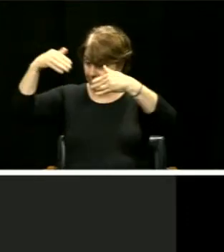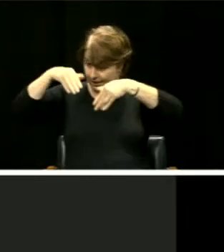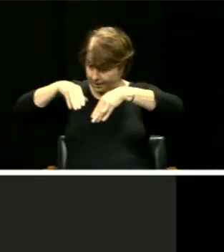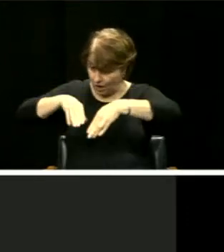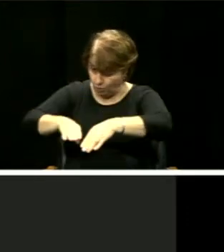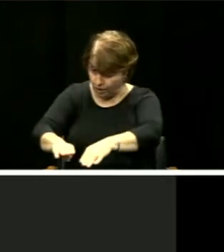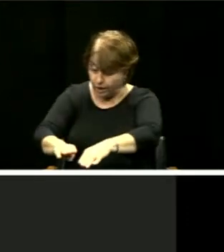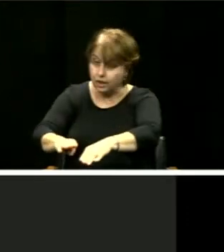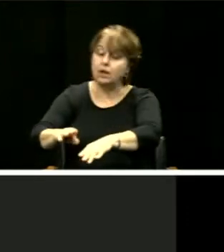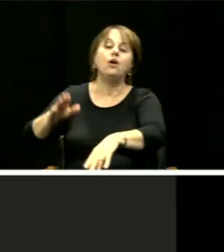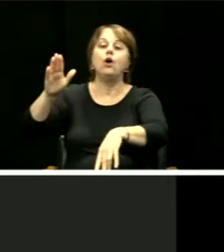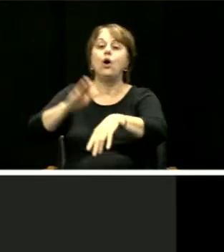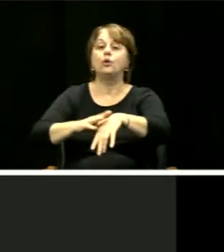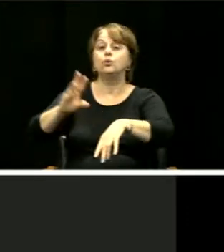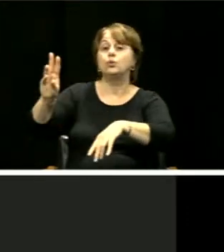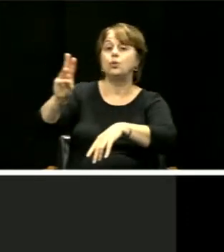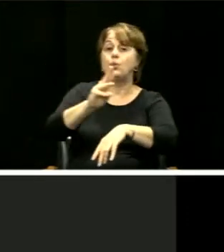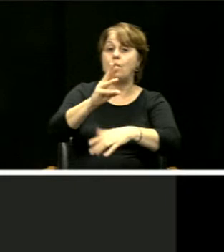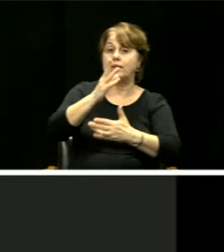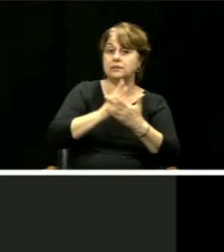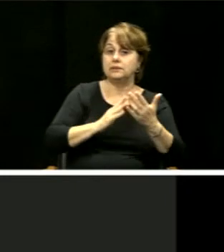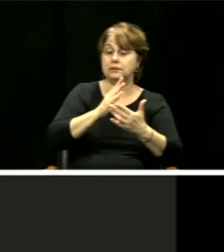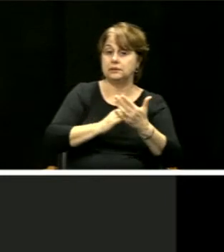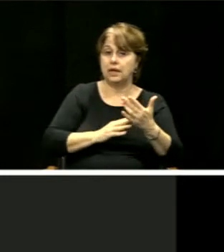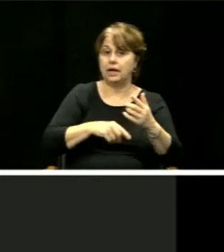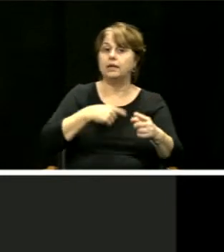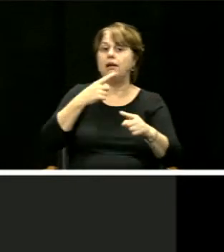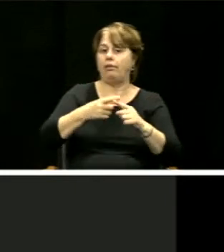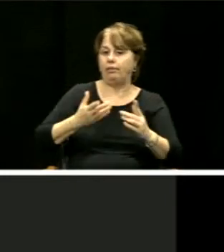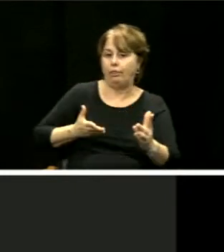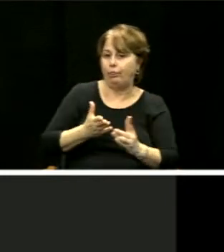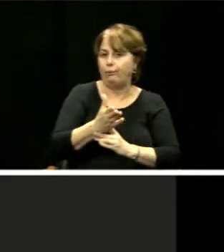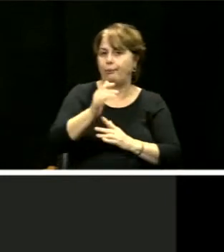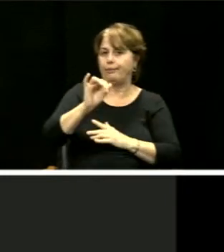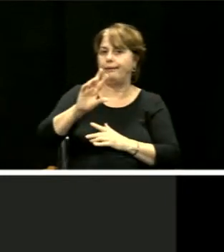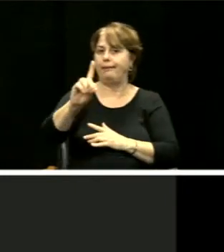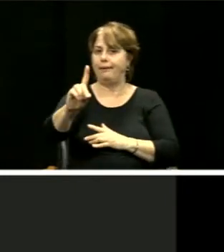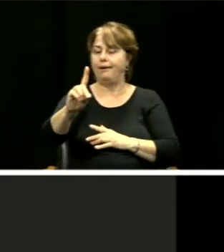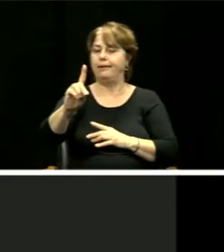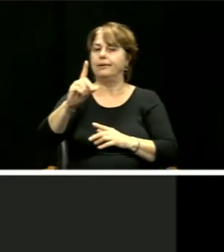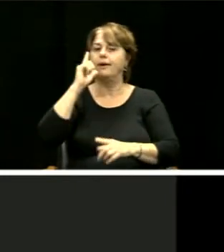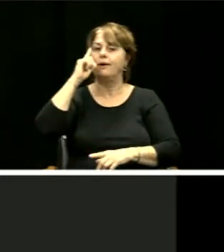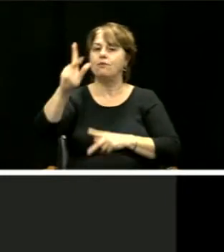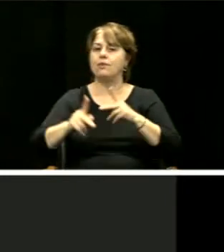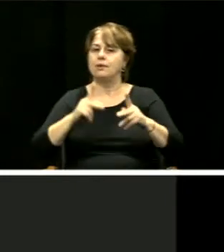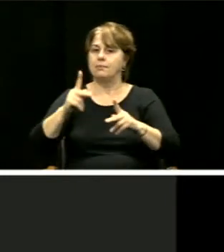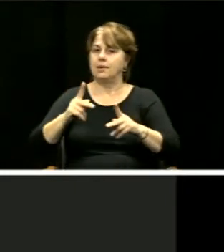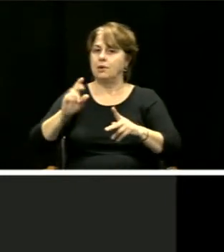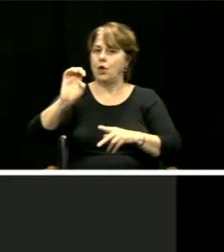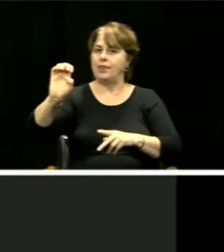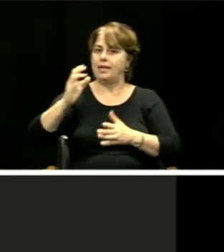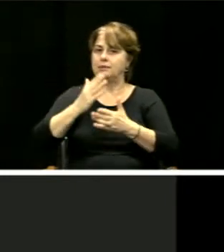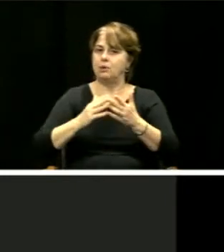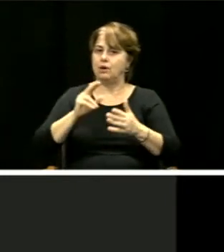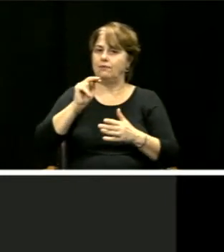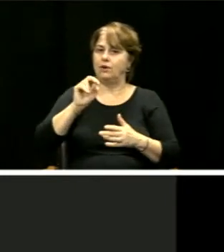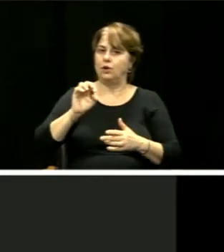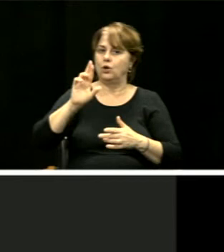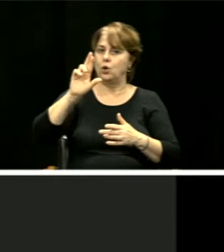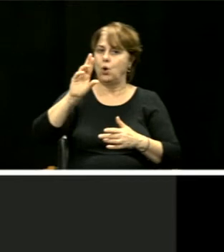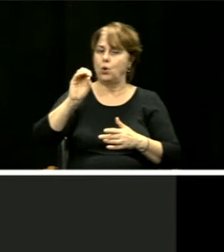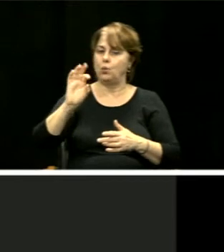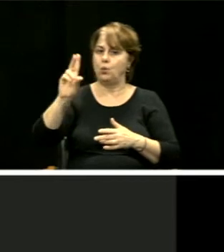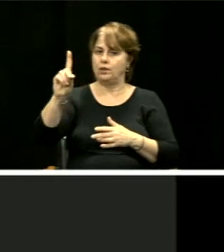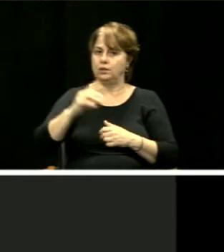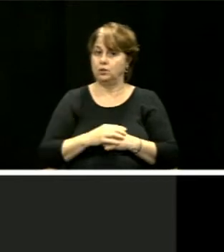west side of Westwood, and then coming down through the yards of the people on the east side of Norwood. So you've really got 4